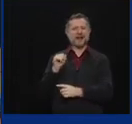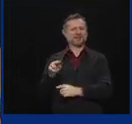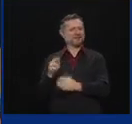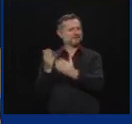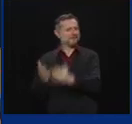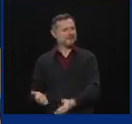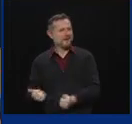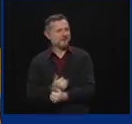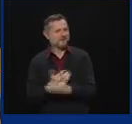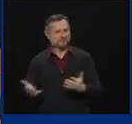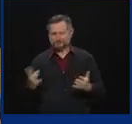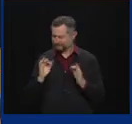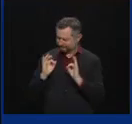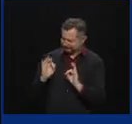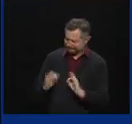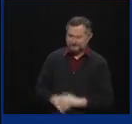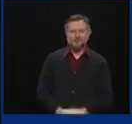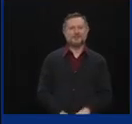Also,